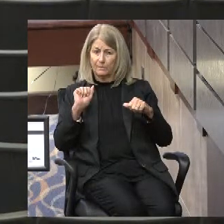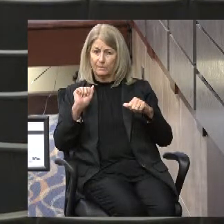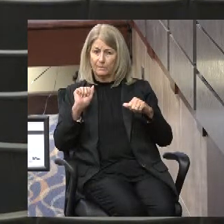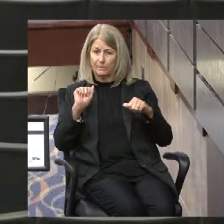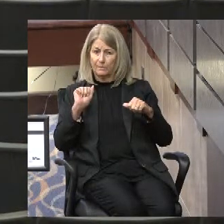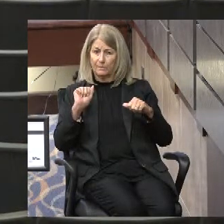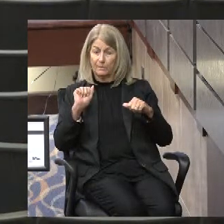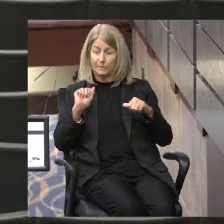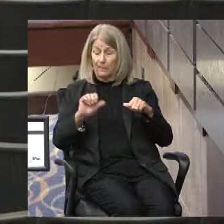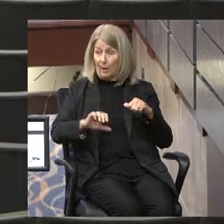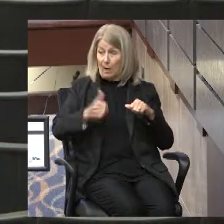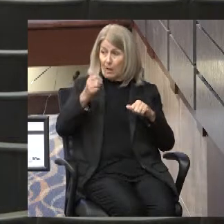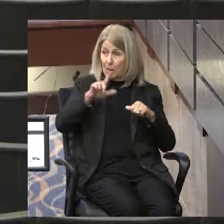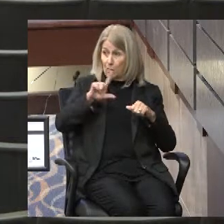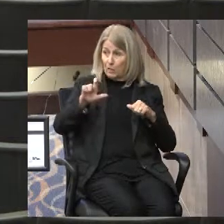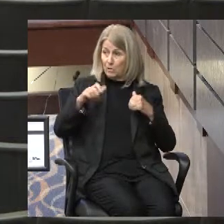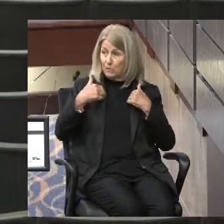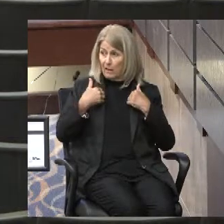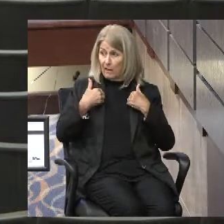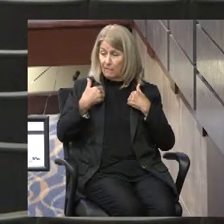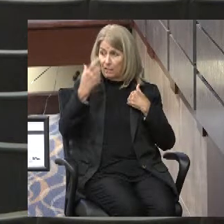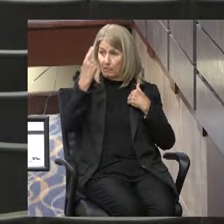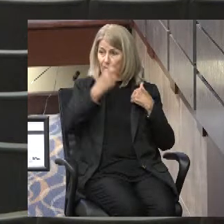Any other questions for staff?